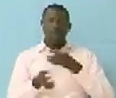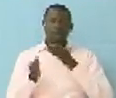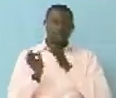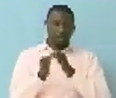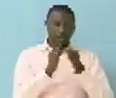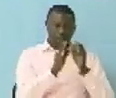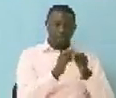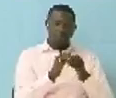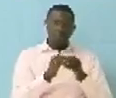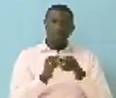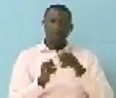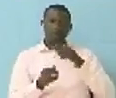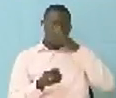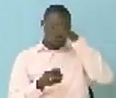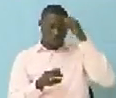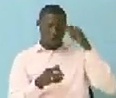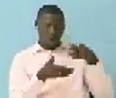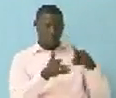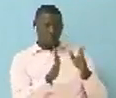methods.